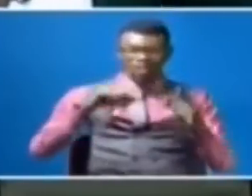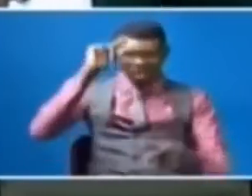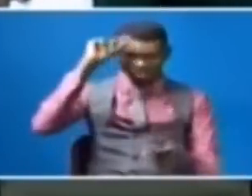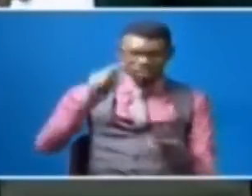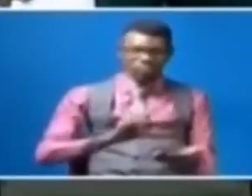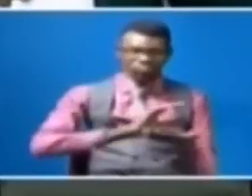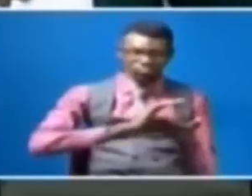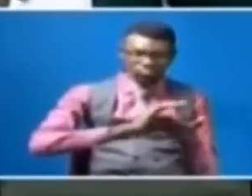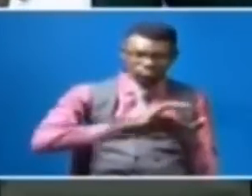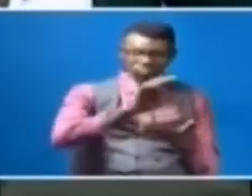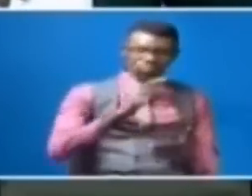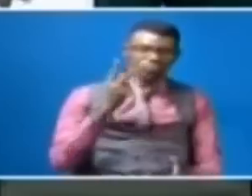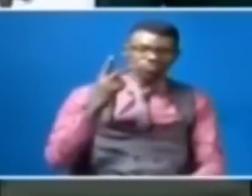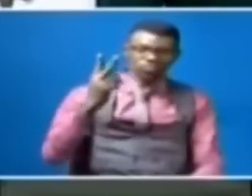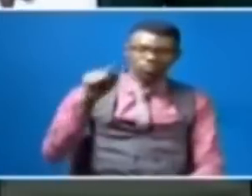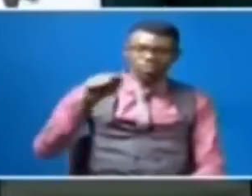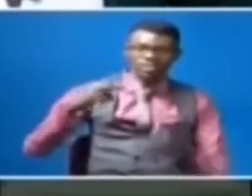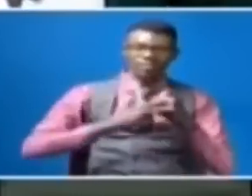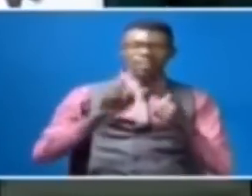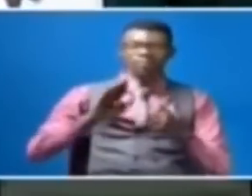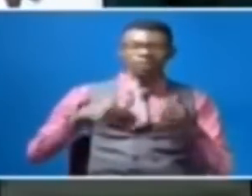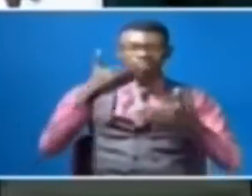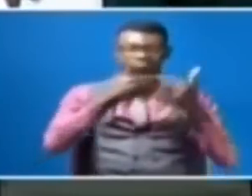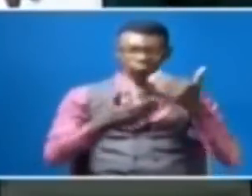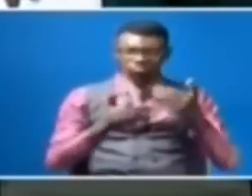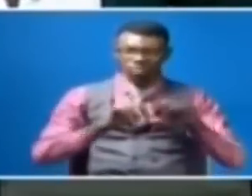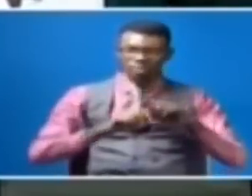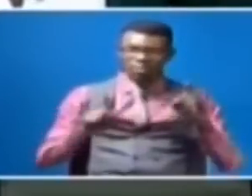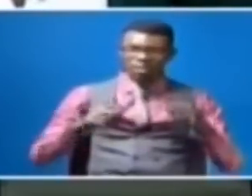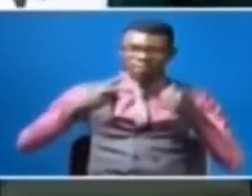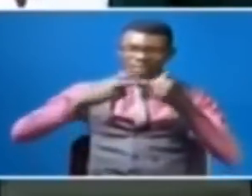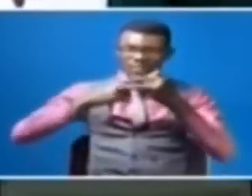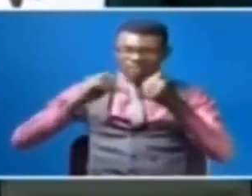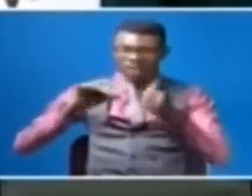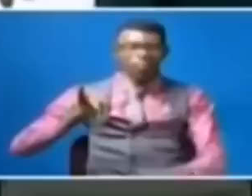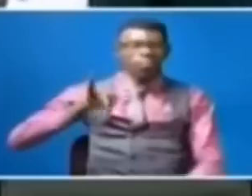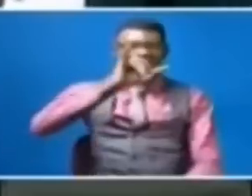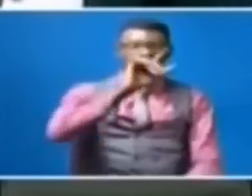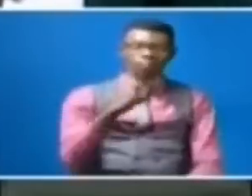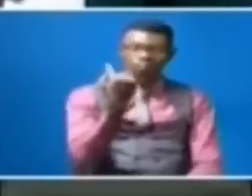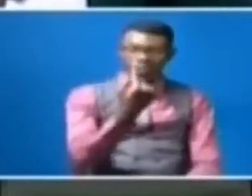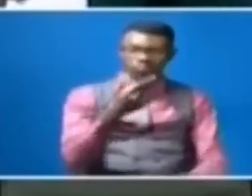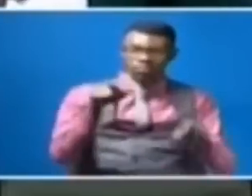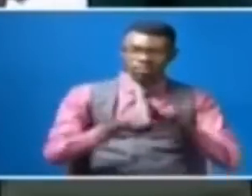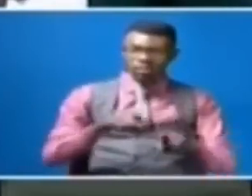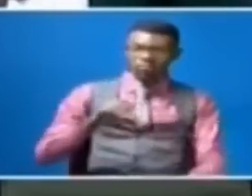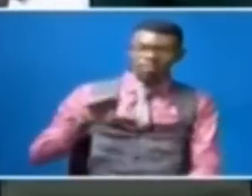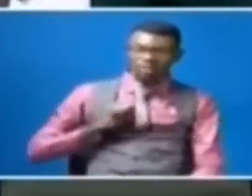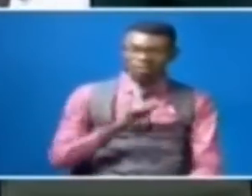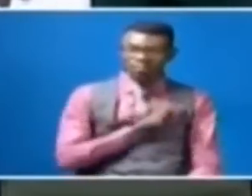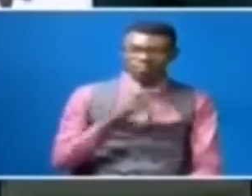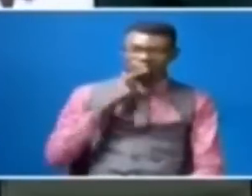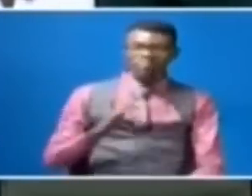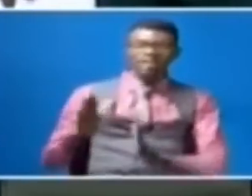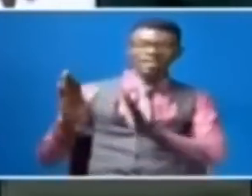billion shillings to upgrade it. Now, the airport has handled only 70 flights this year. The lawmakers also say security at Lodwar Airport